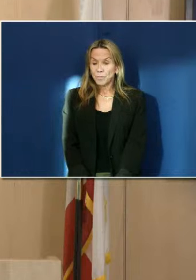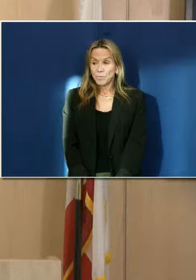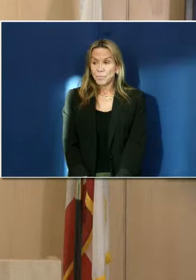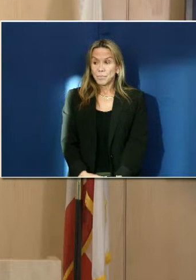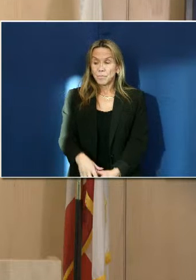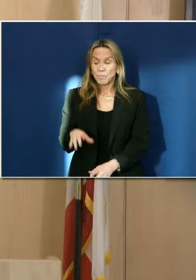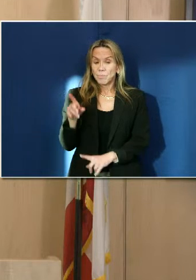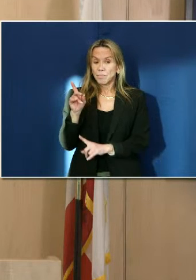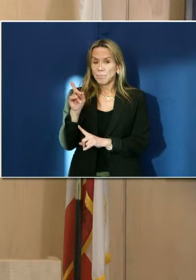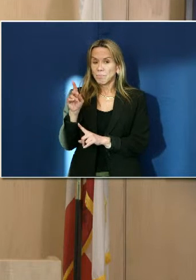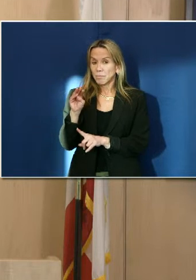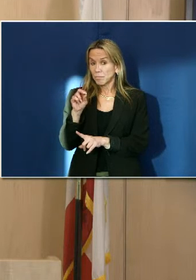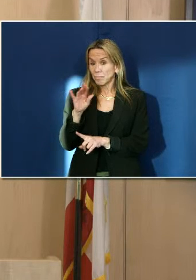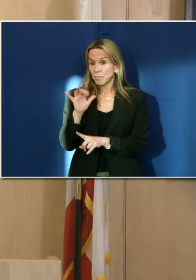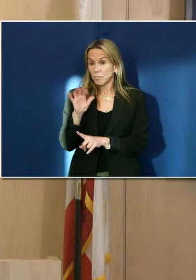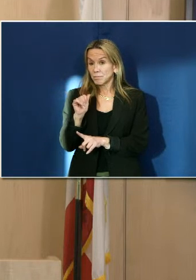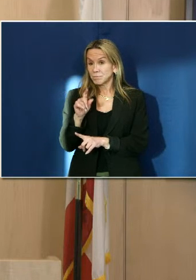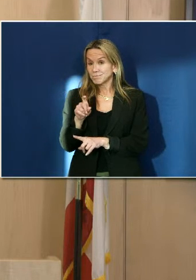LaMonica?